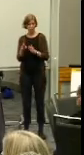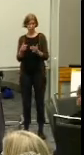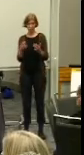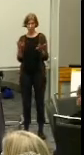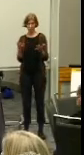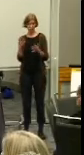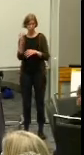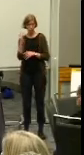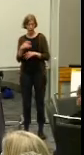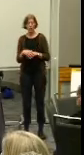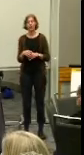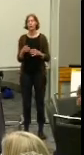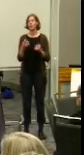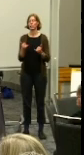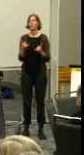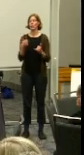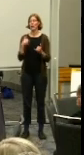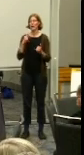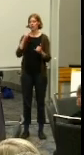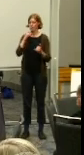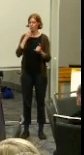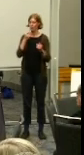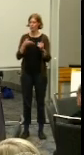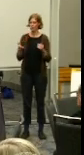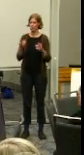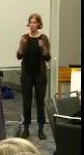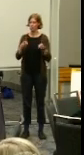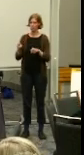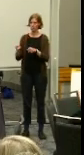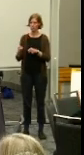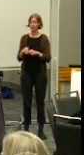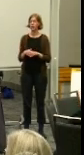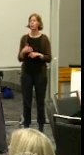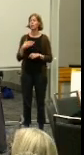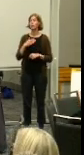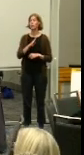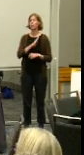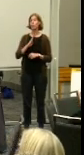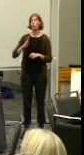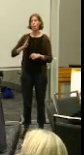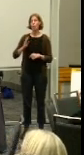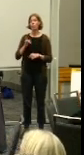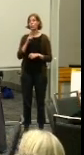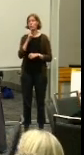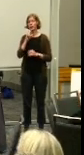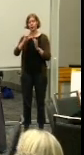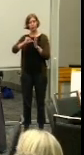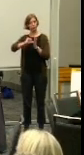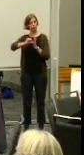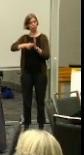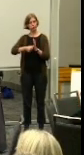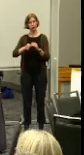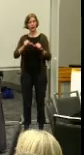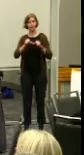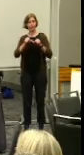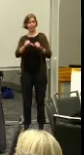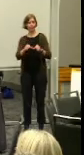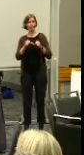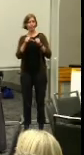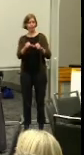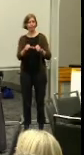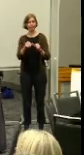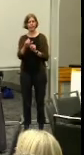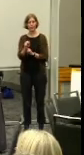for us. The one key thing from my board has always been, sustainability for playing forward. If we're a place-based